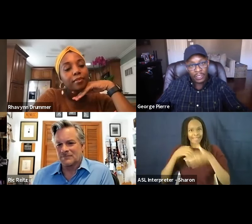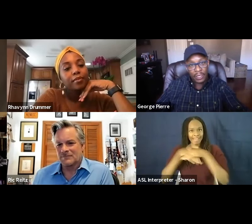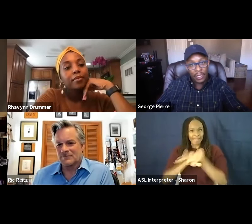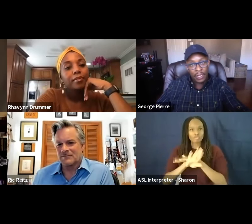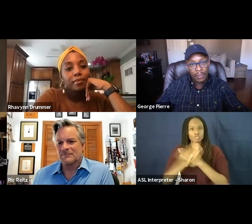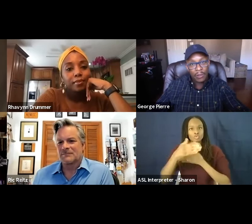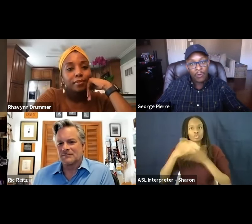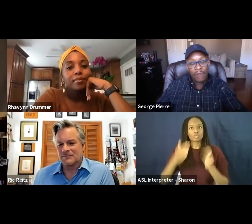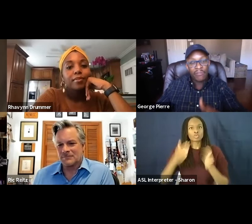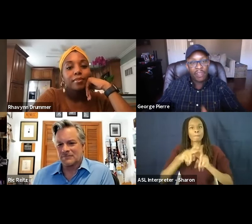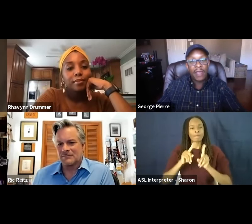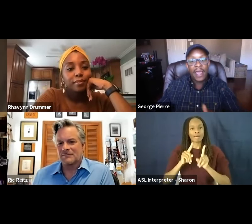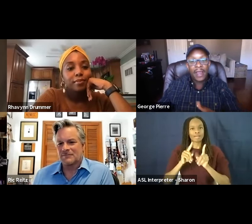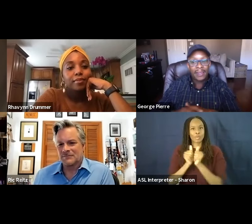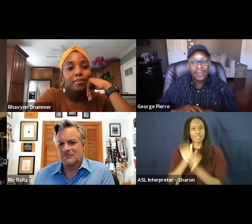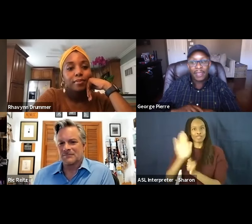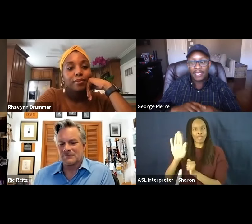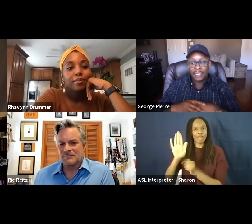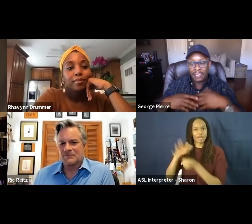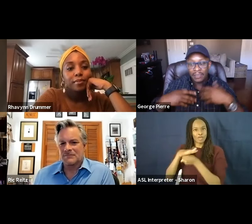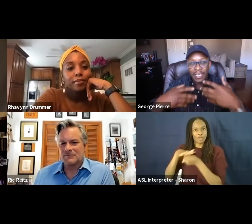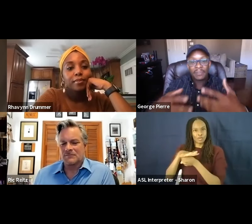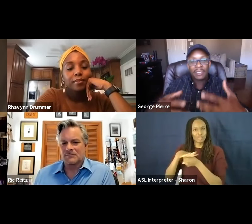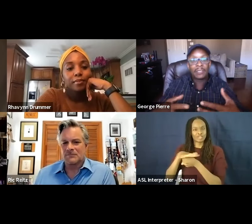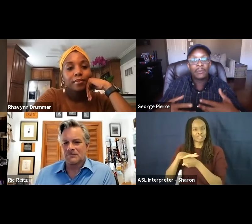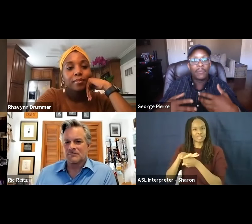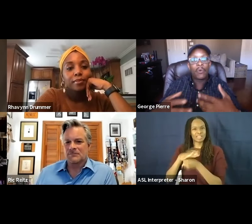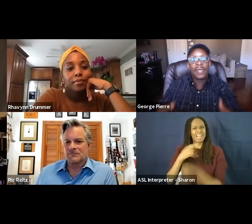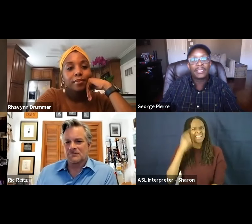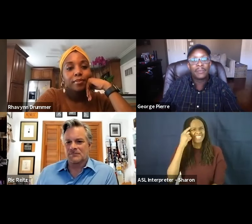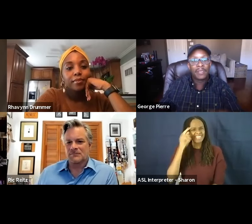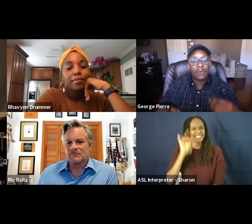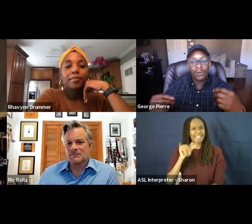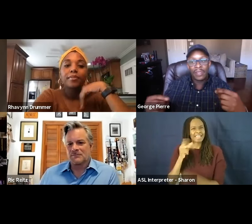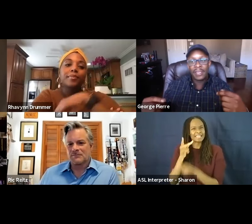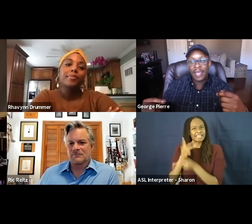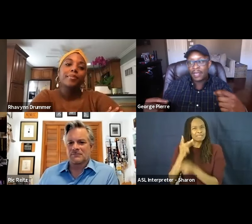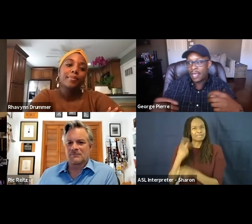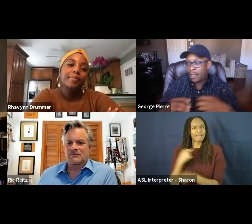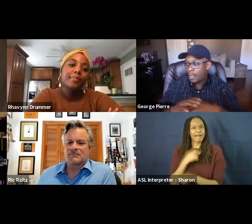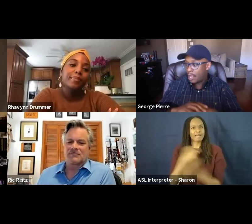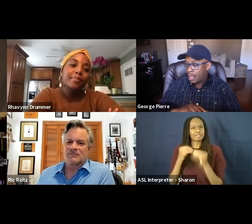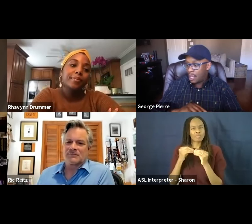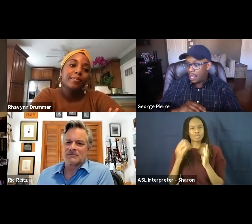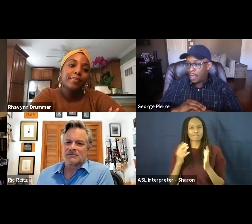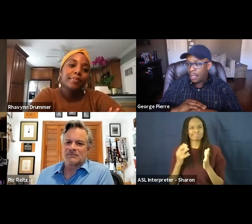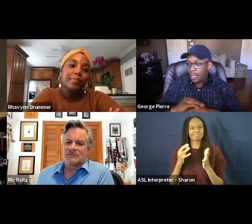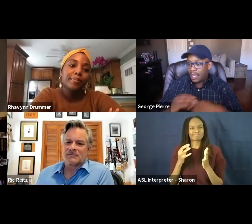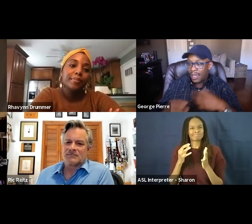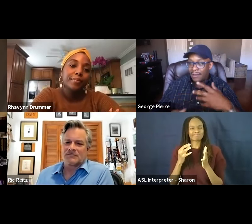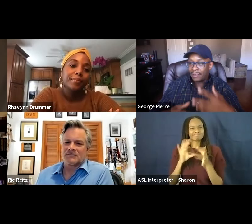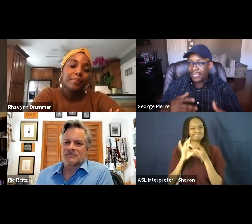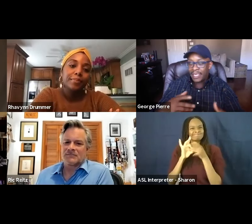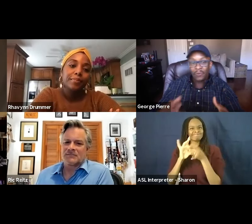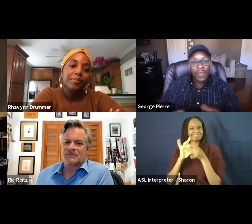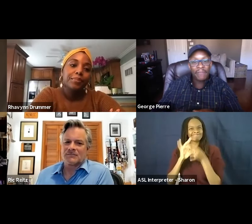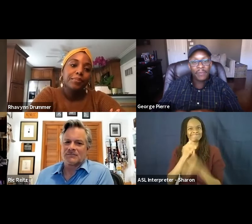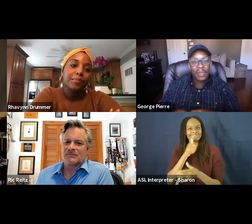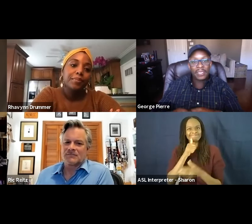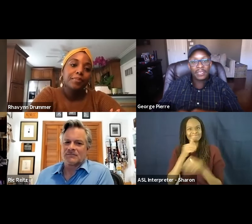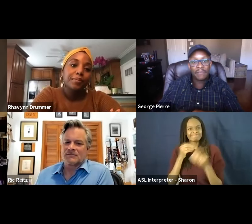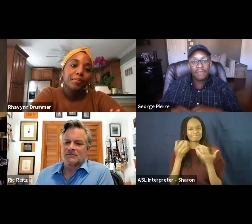location, wherever they're at. And I think that still keeps us a little bit more intimate. The only thing that kind of takes